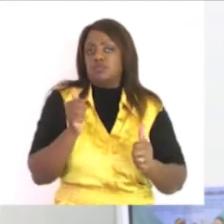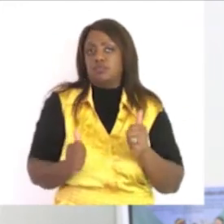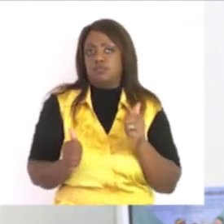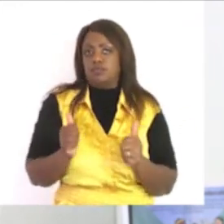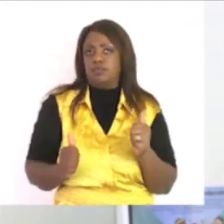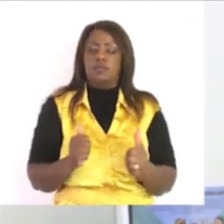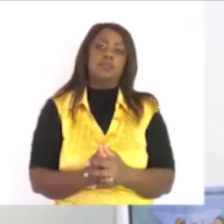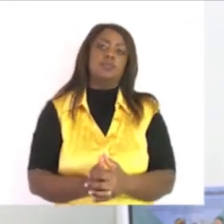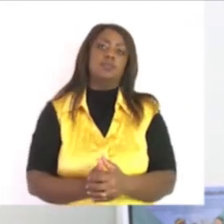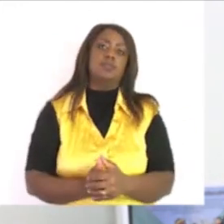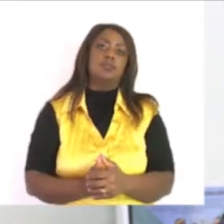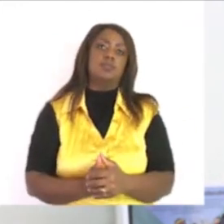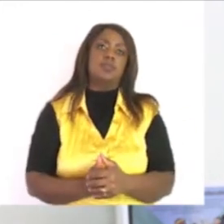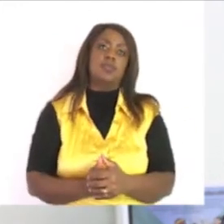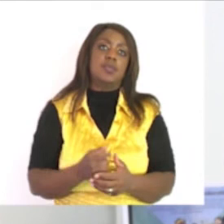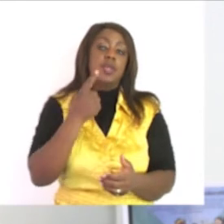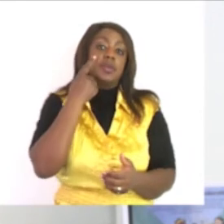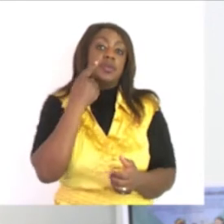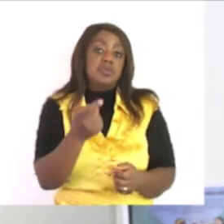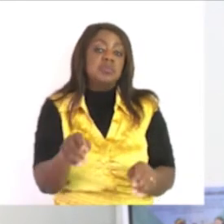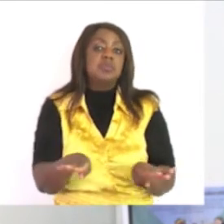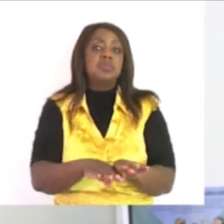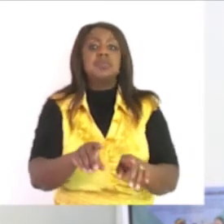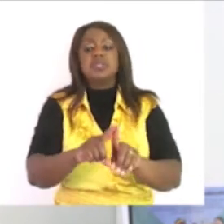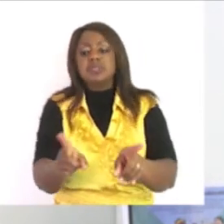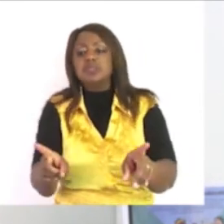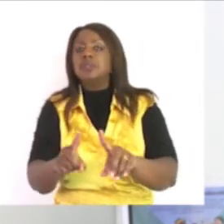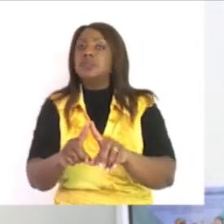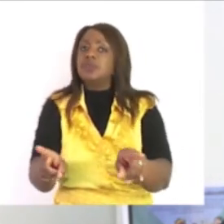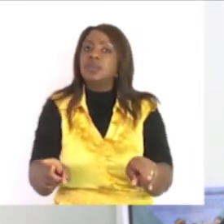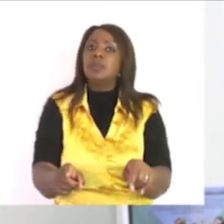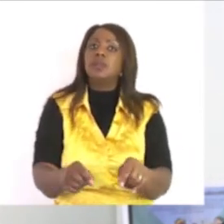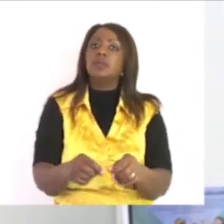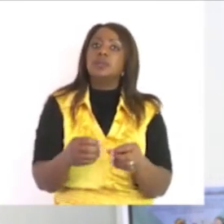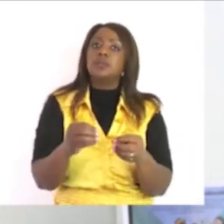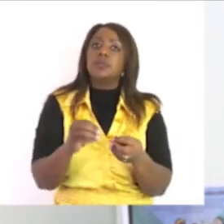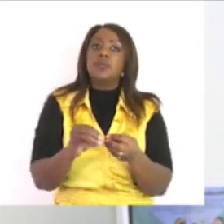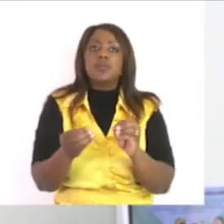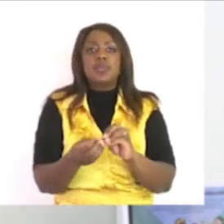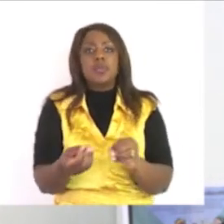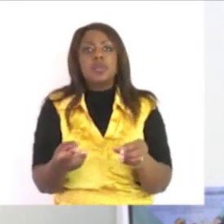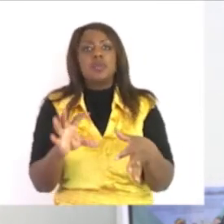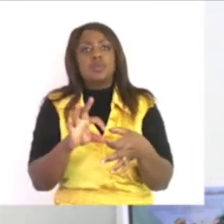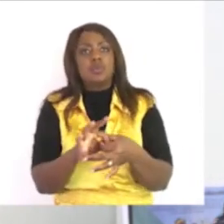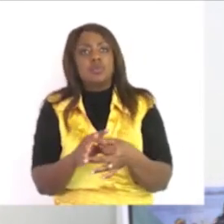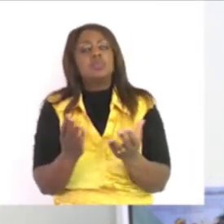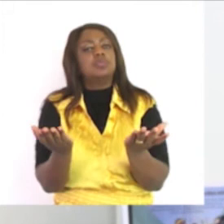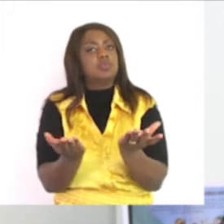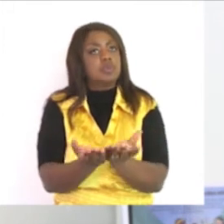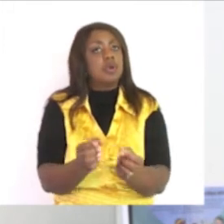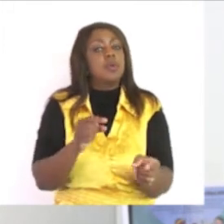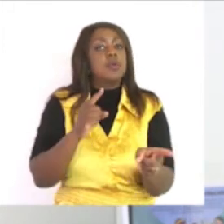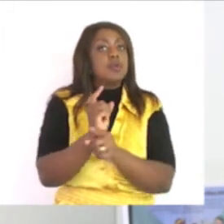poor. So you can do this wherever you are, at home, at school. First, you